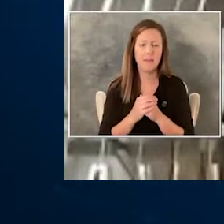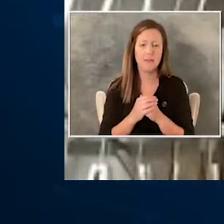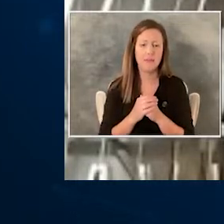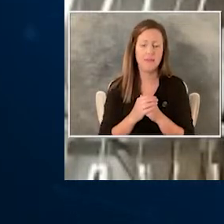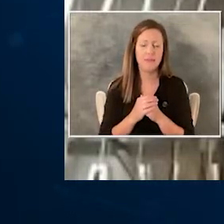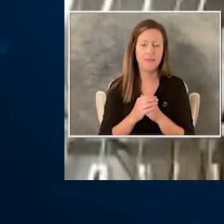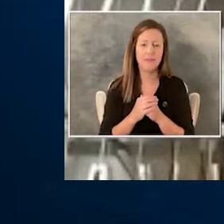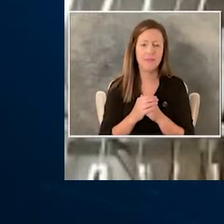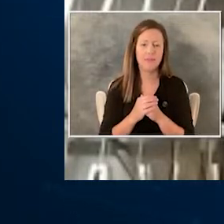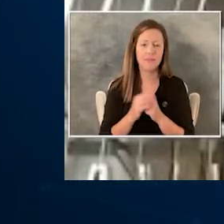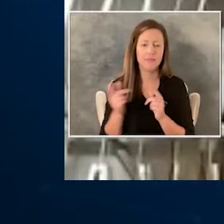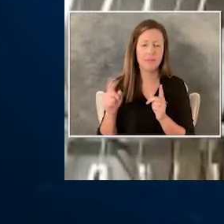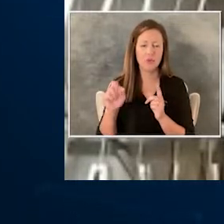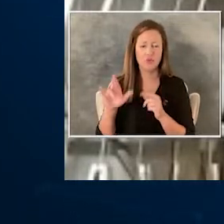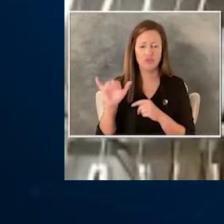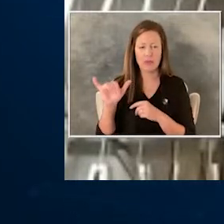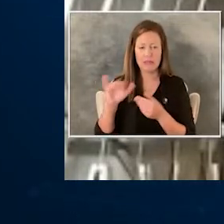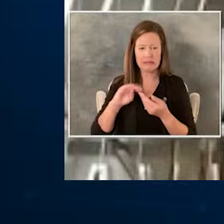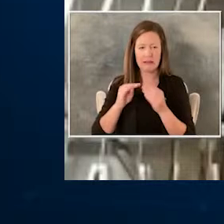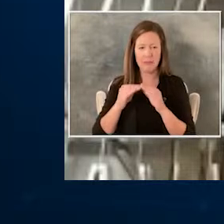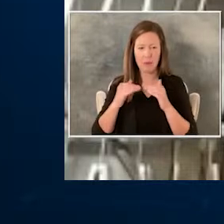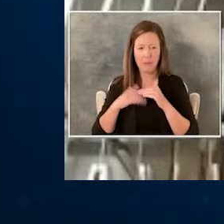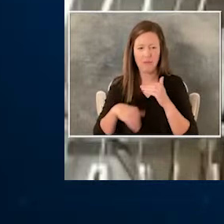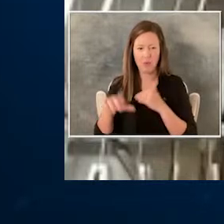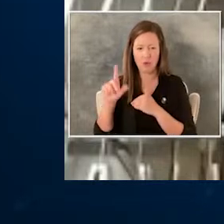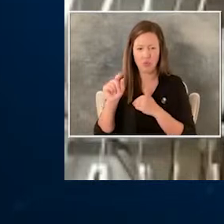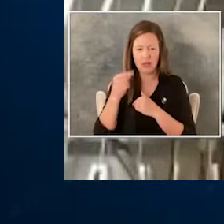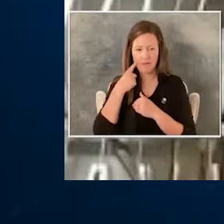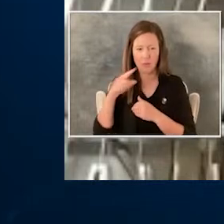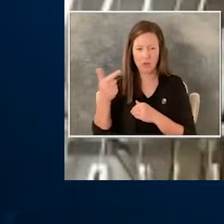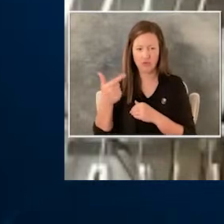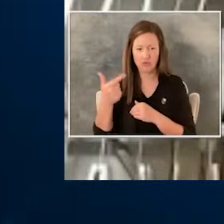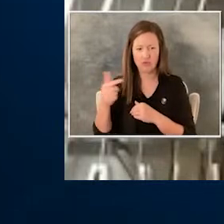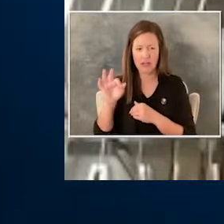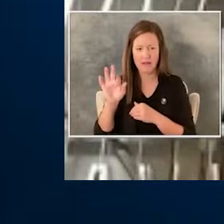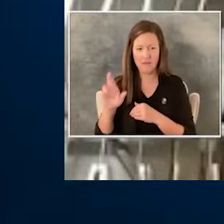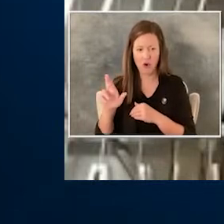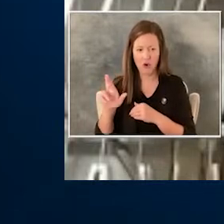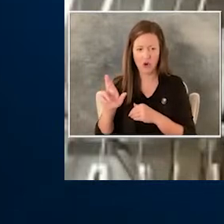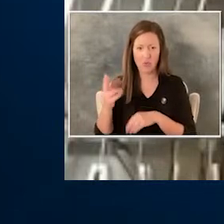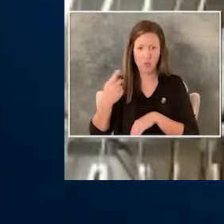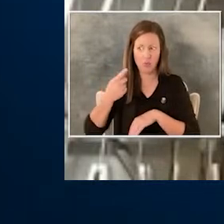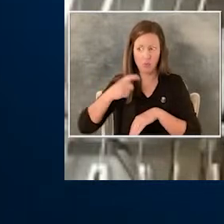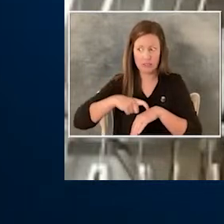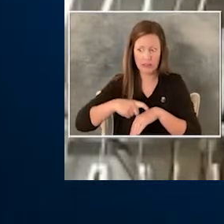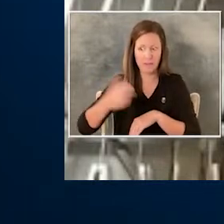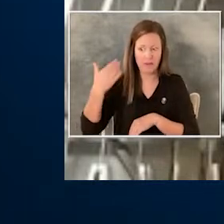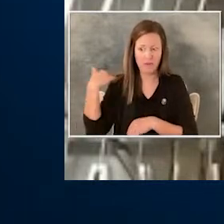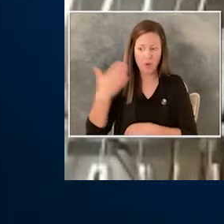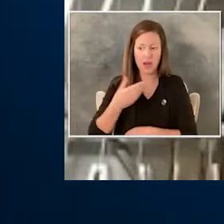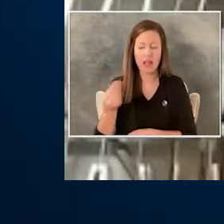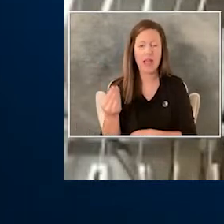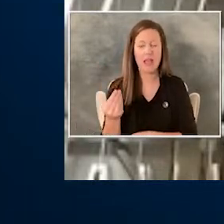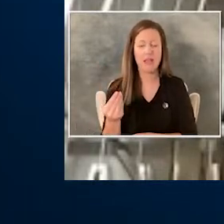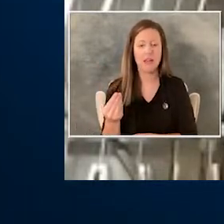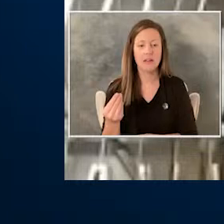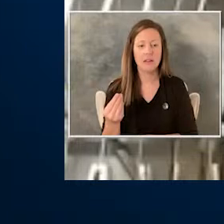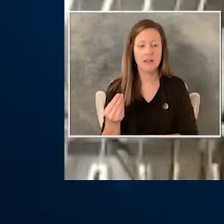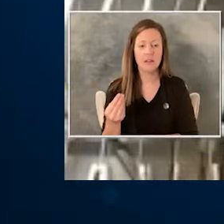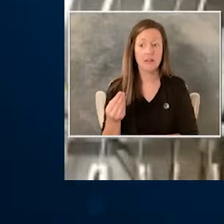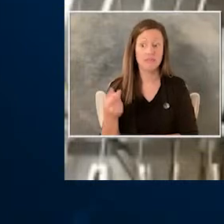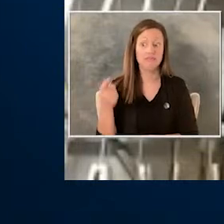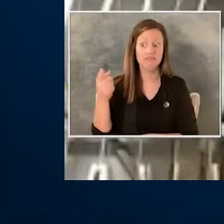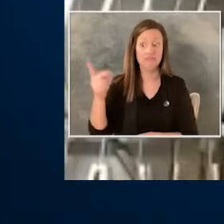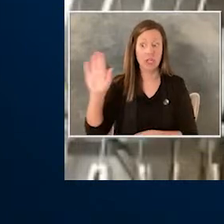she fell below 20 on that GFR one time before, and so it put her on the